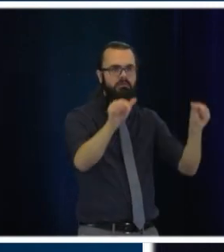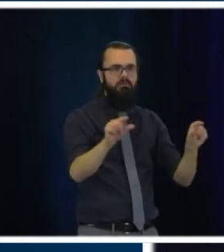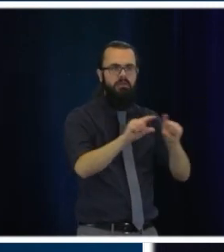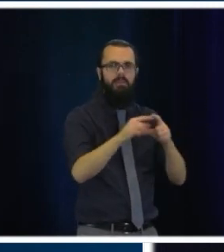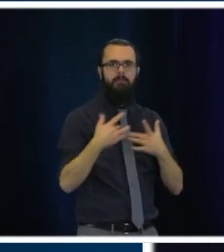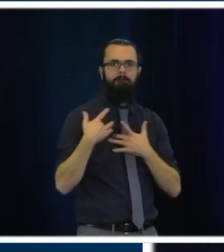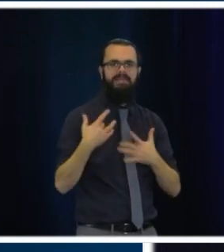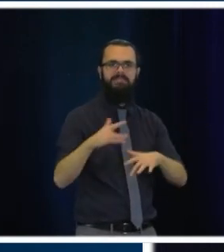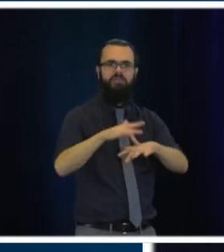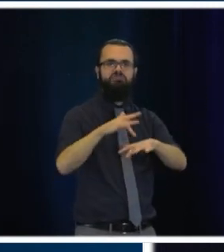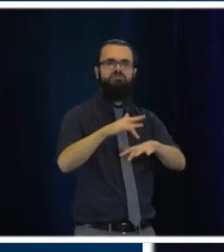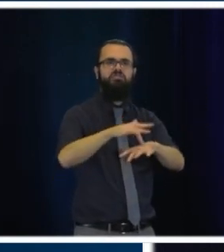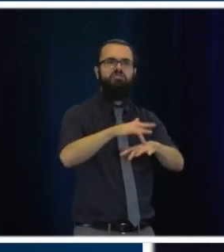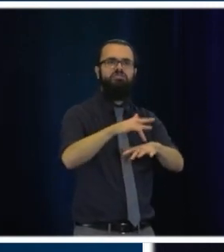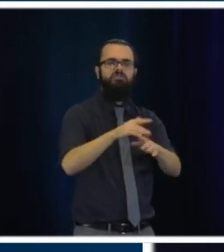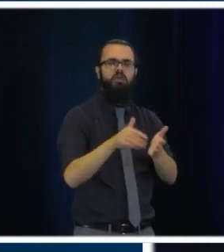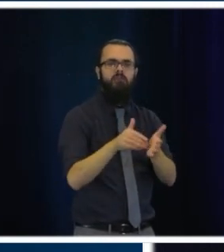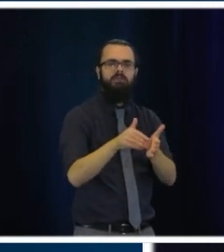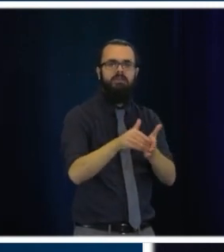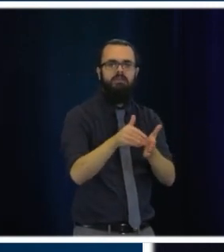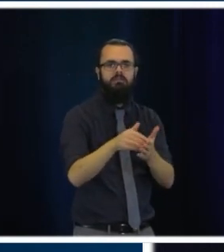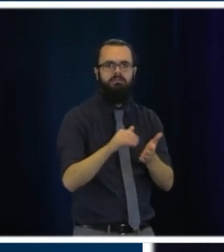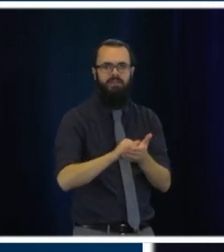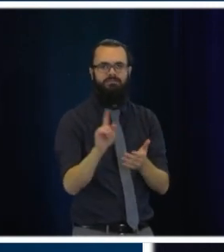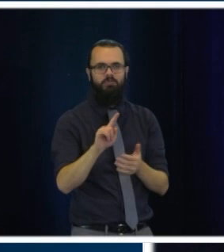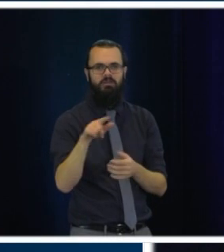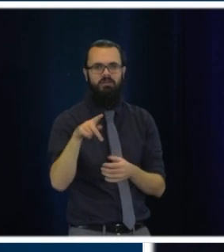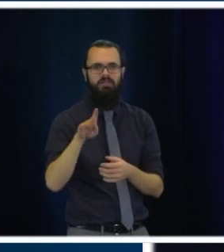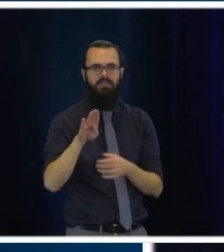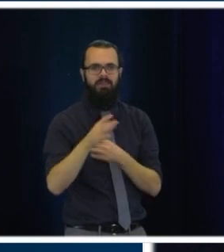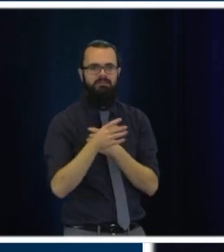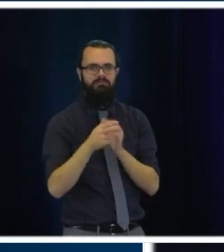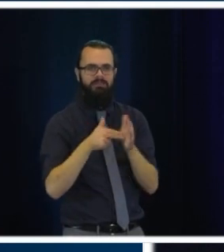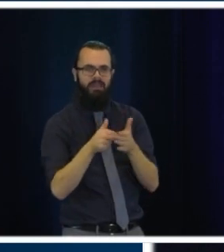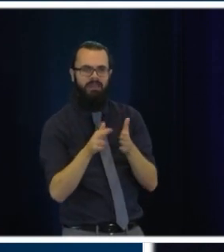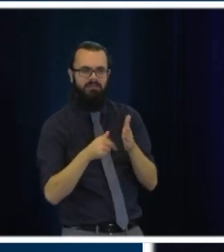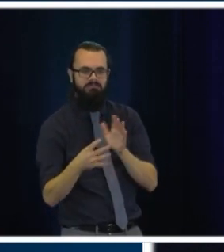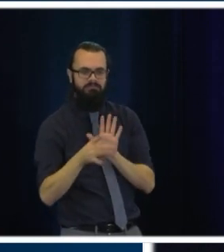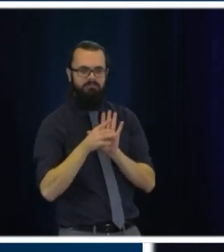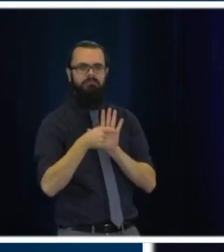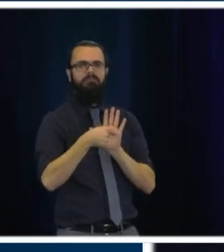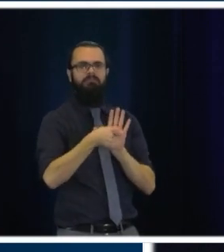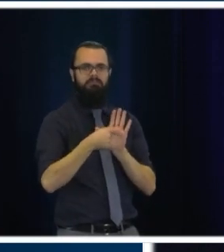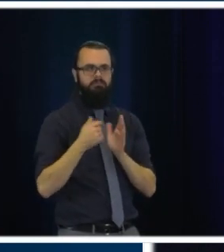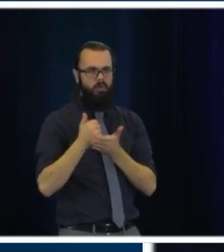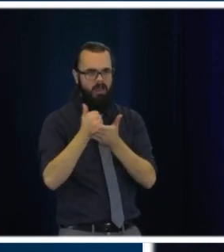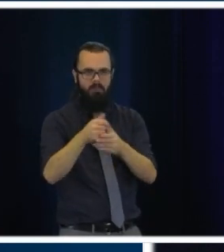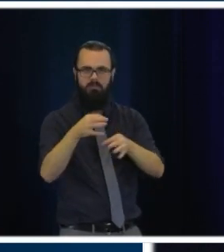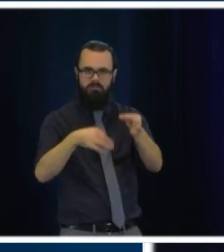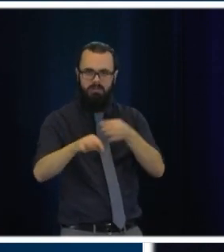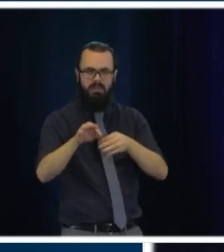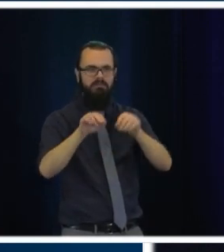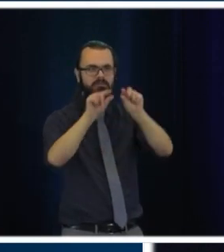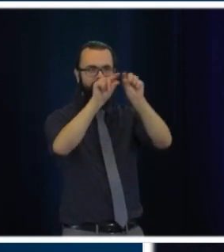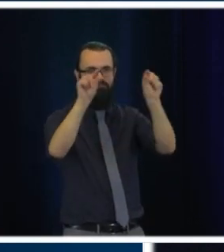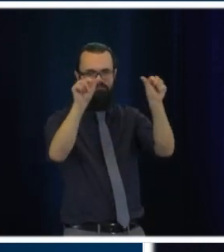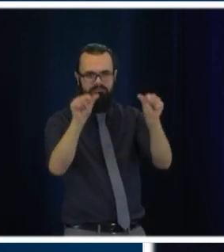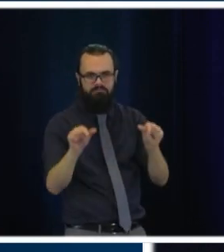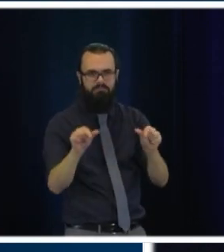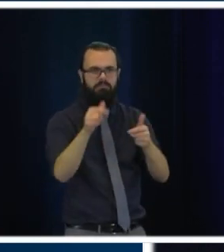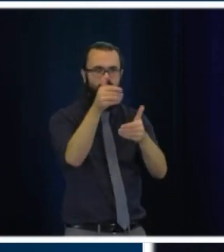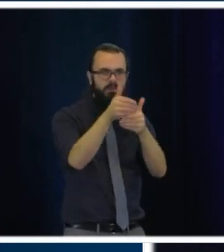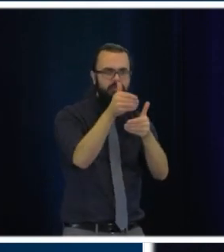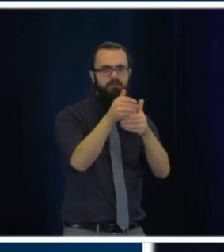just replace those windows and doors. We're going to be in 3 pilot neighborhoods. We've got to start somewhere. We can't go